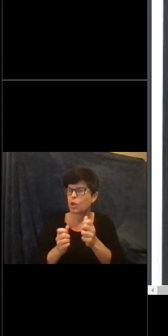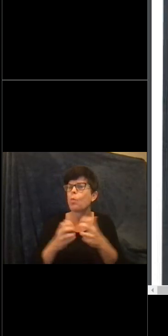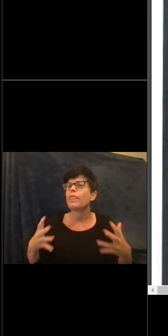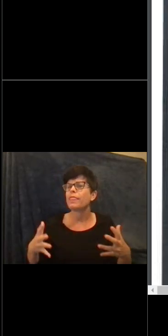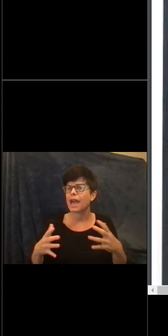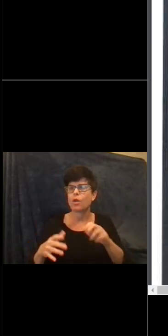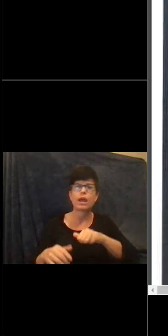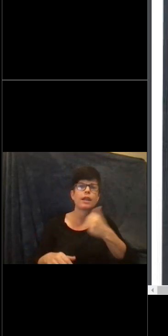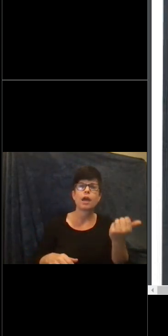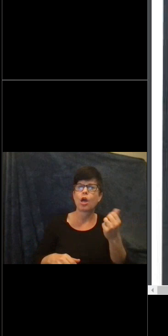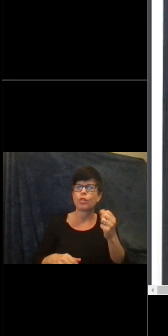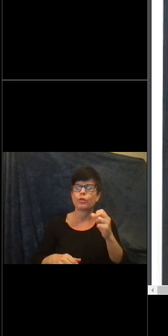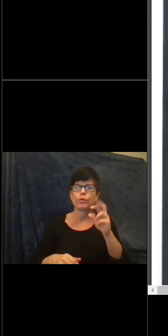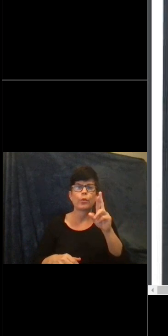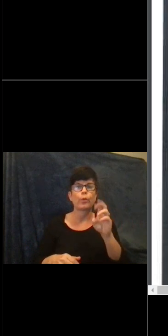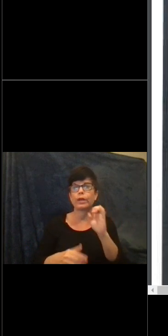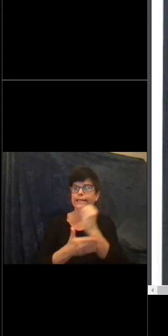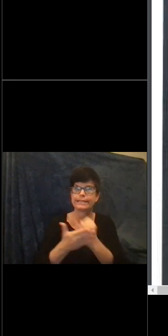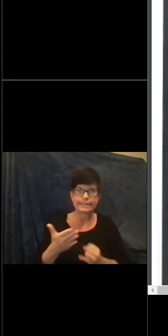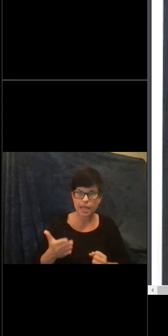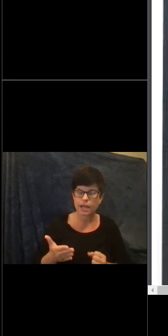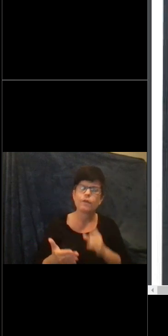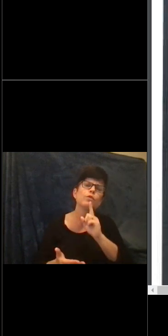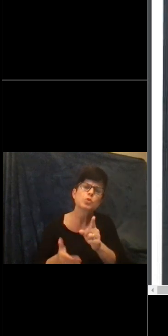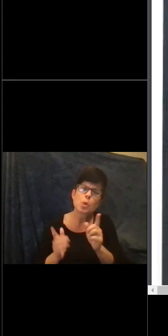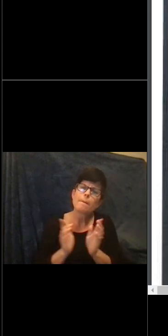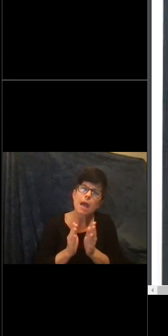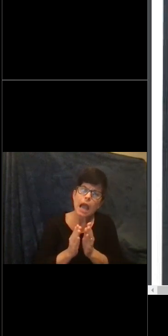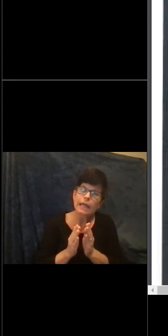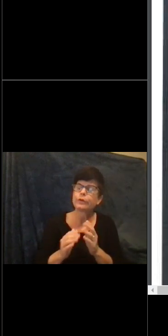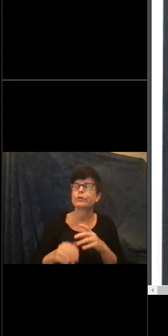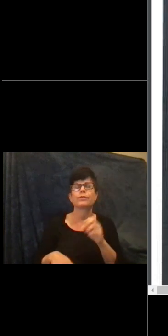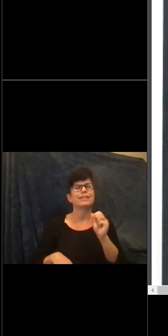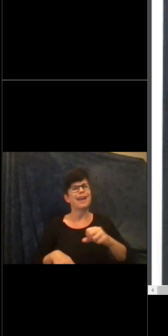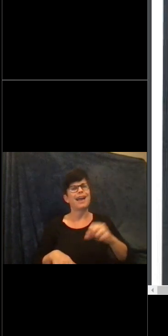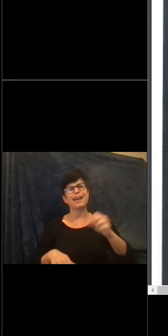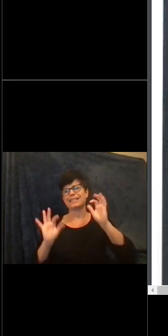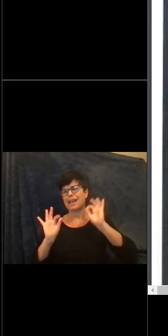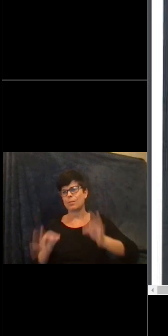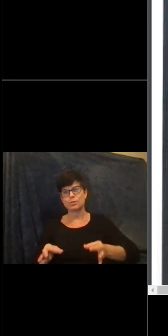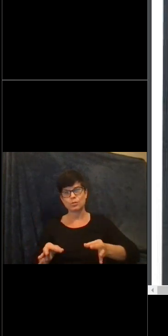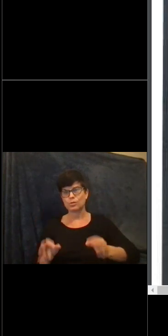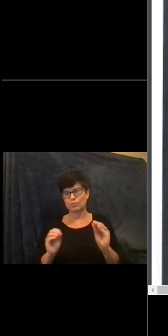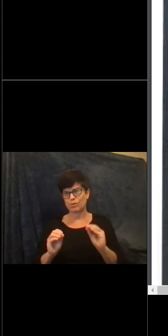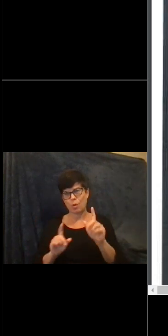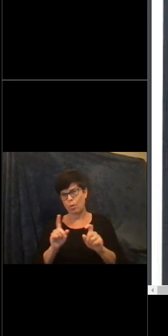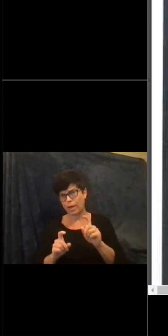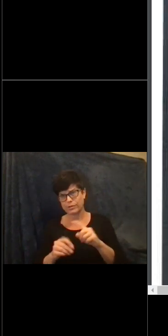For sure, the minor modifications, and if it can be done administratively, absolutely do that. I mean, there's no question.